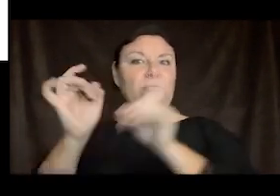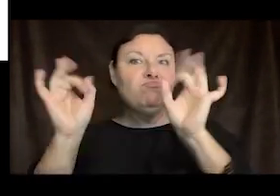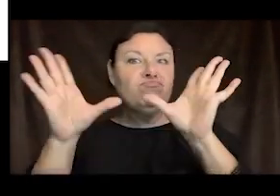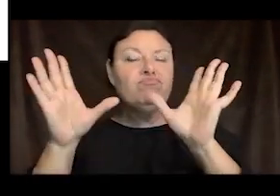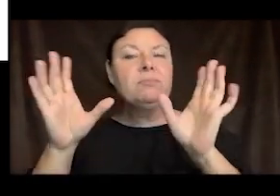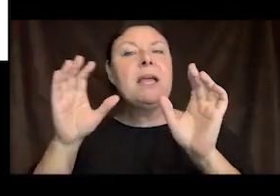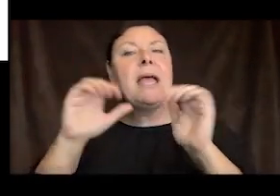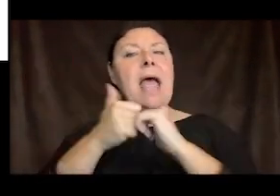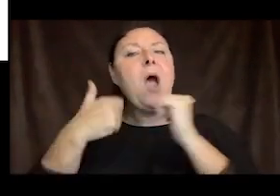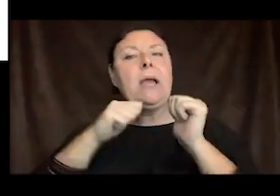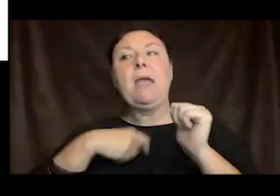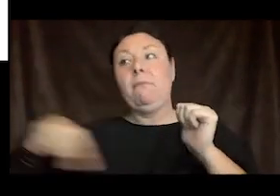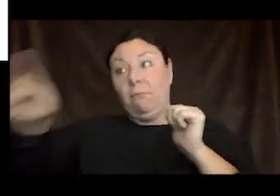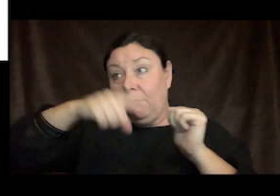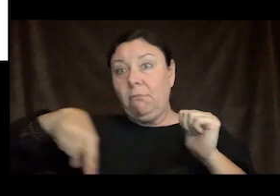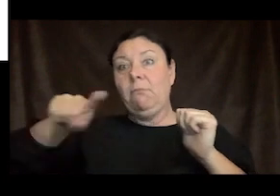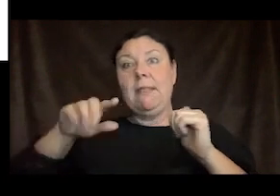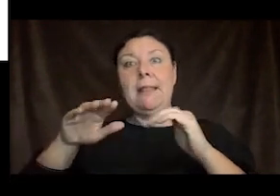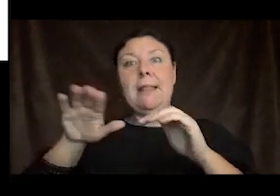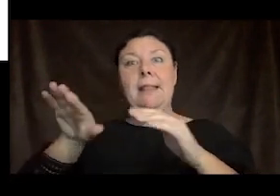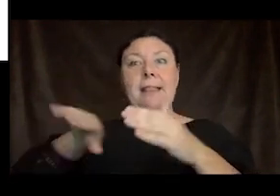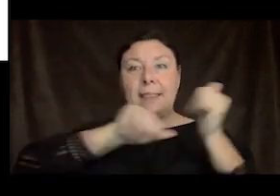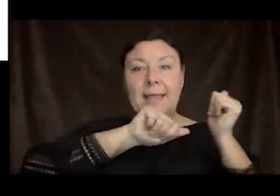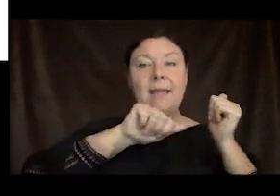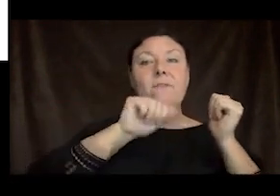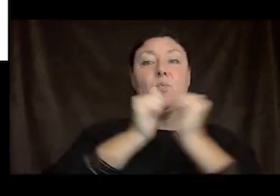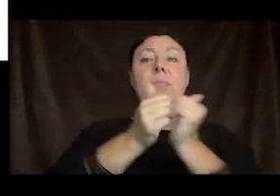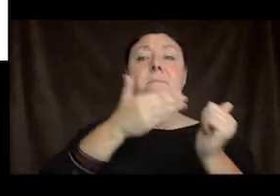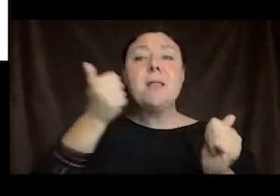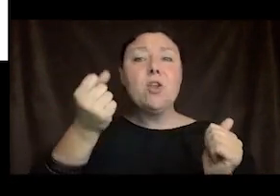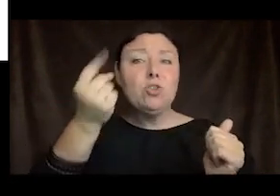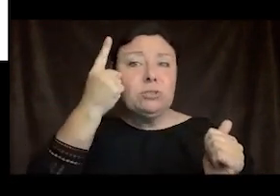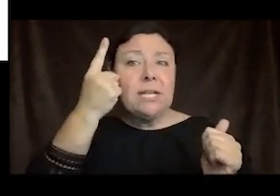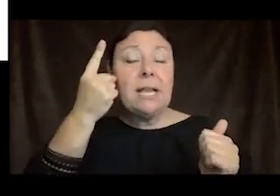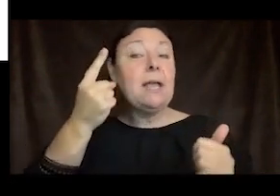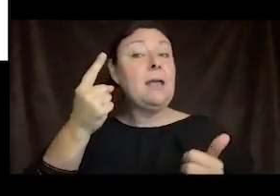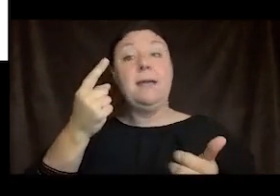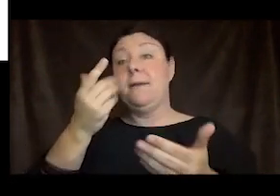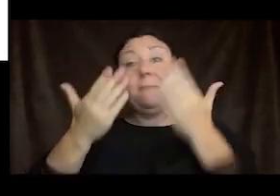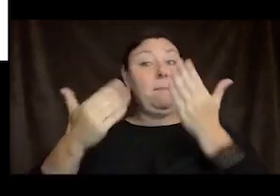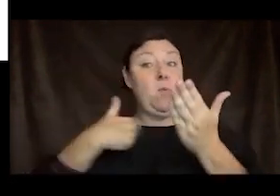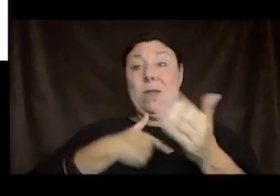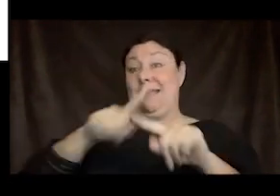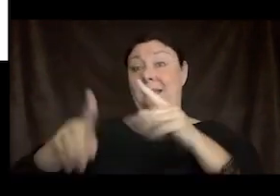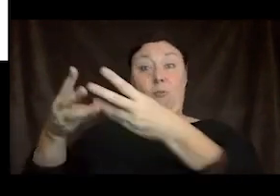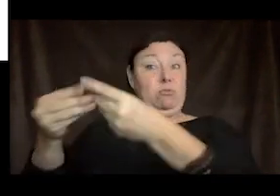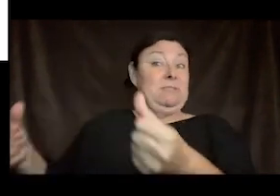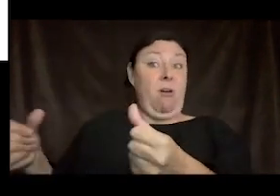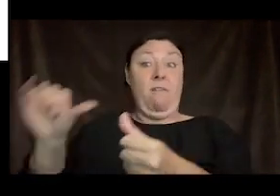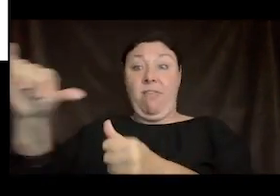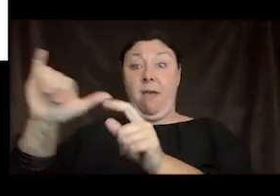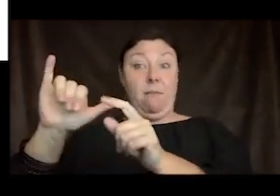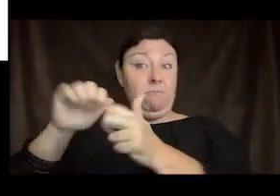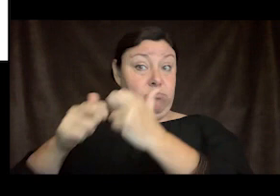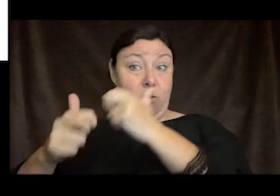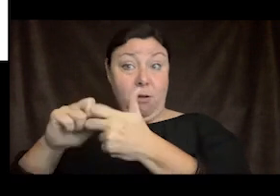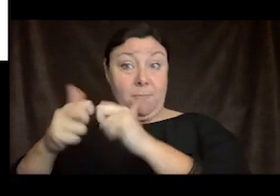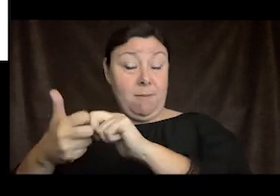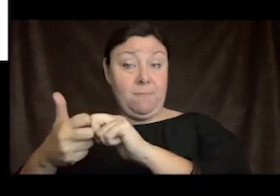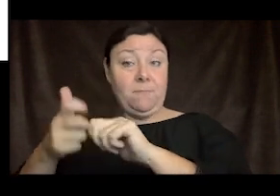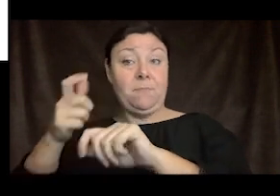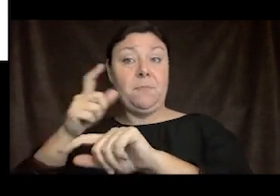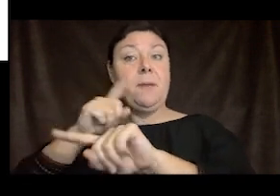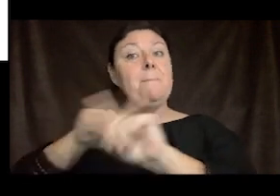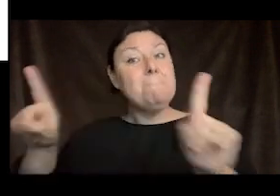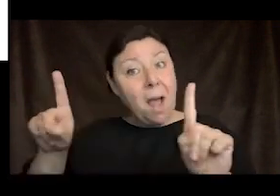better understanding? And I may not always resolve it. It may be that we